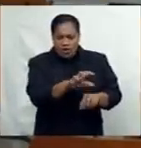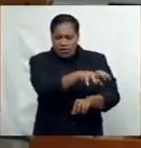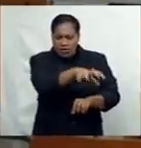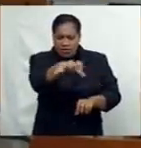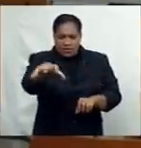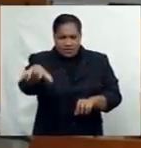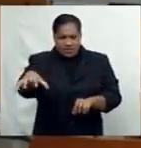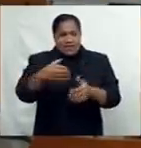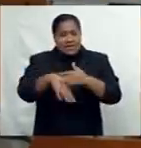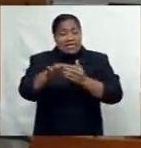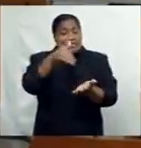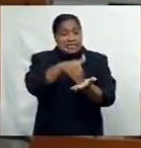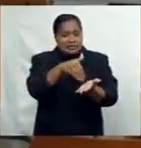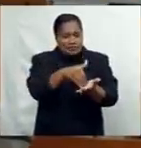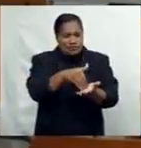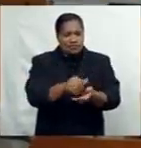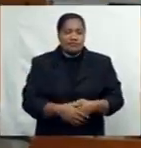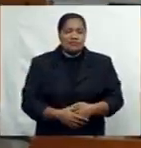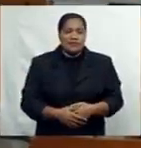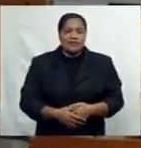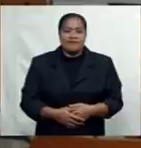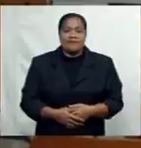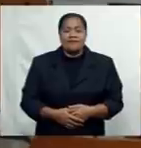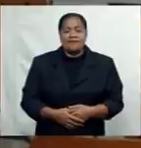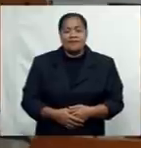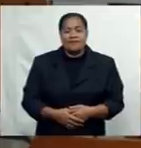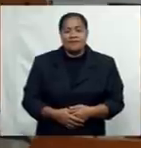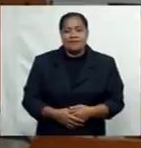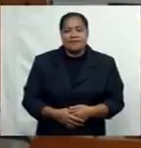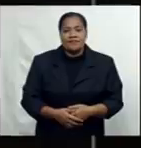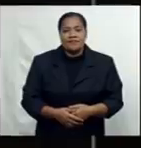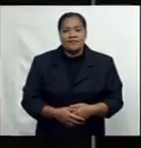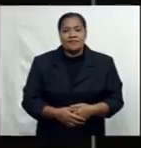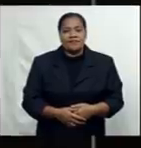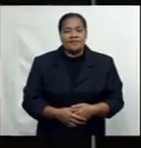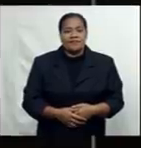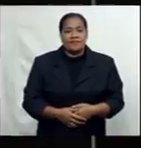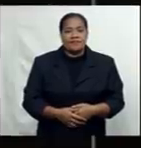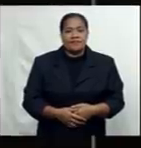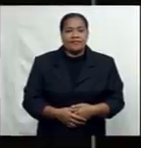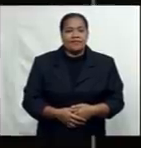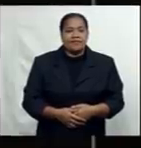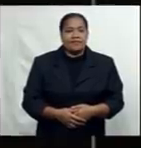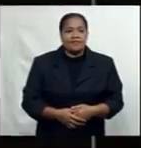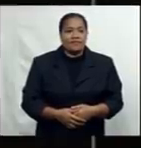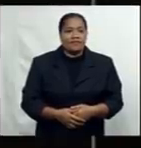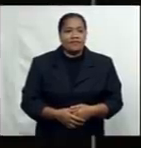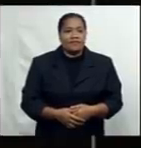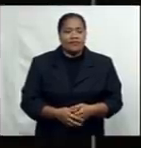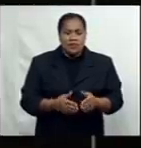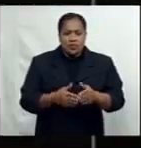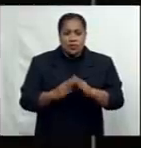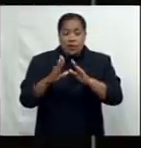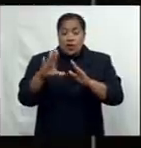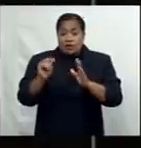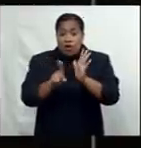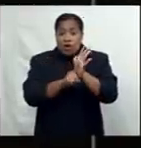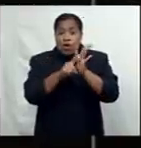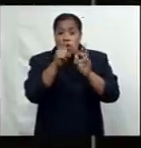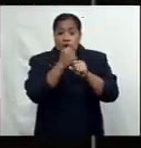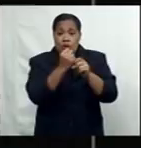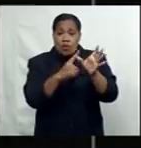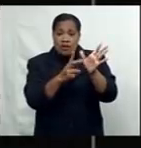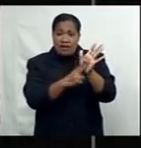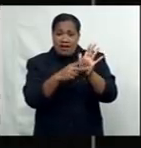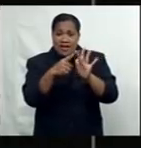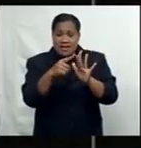in the Central Division. Chosai Nanunga, FBC News. The setting up of the Longani border has been a blessing